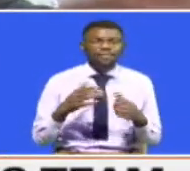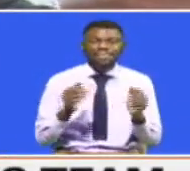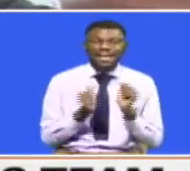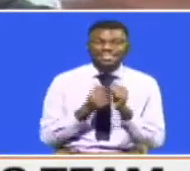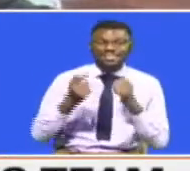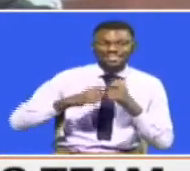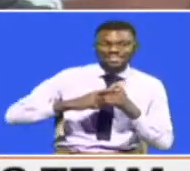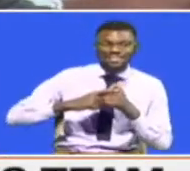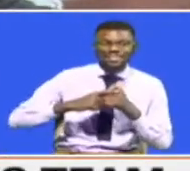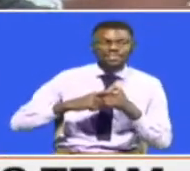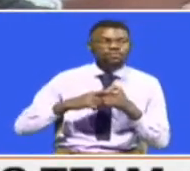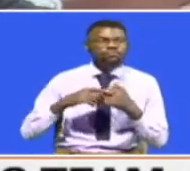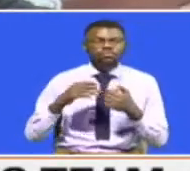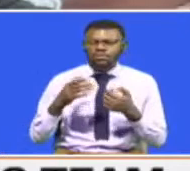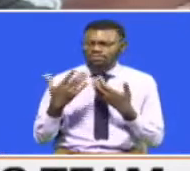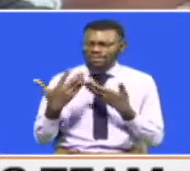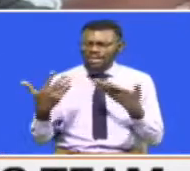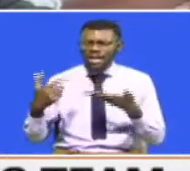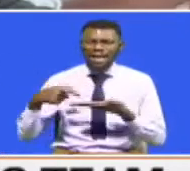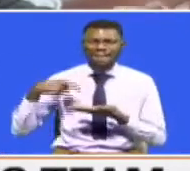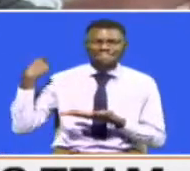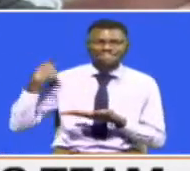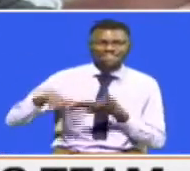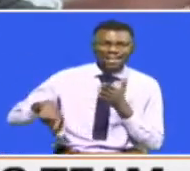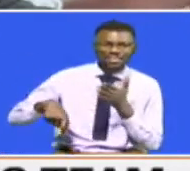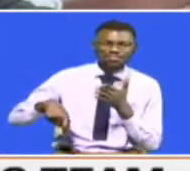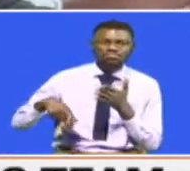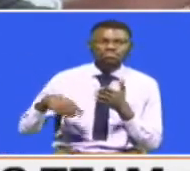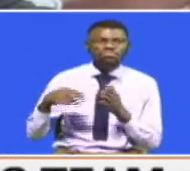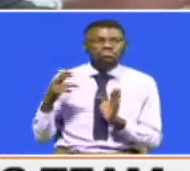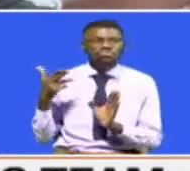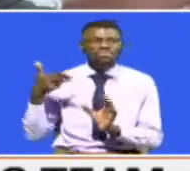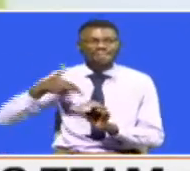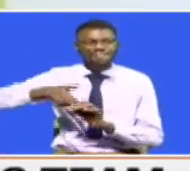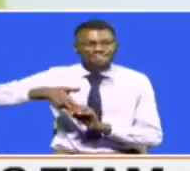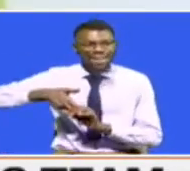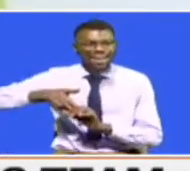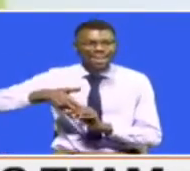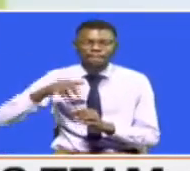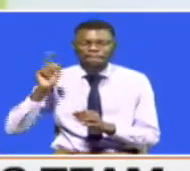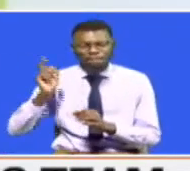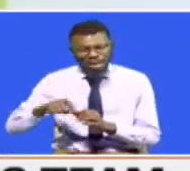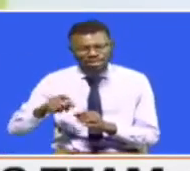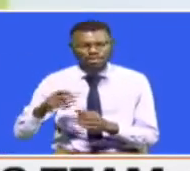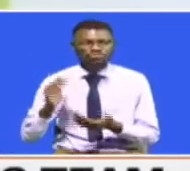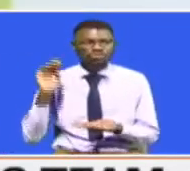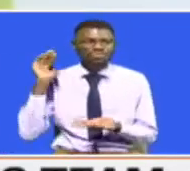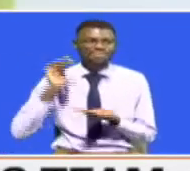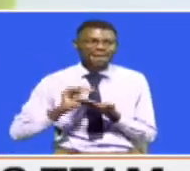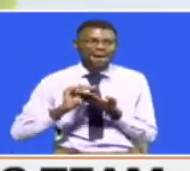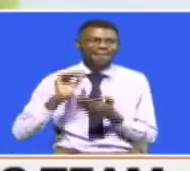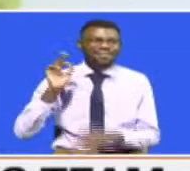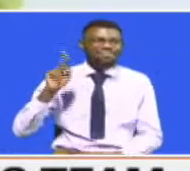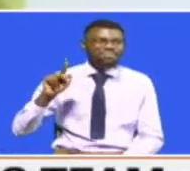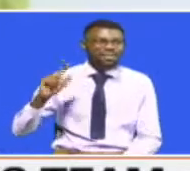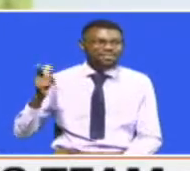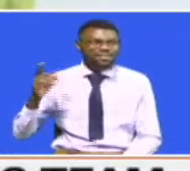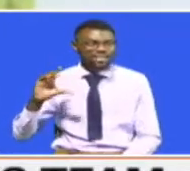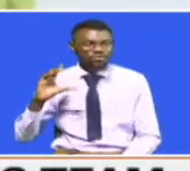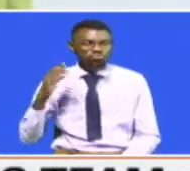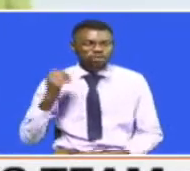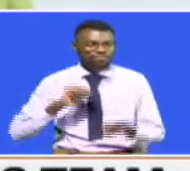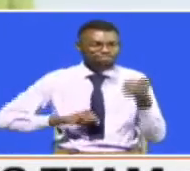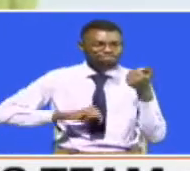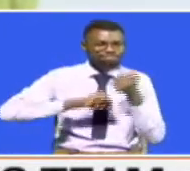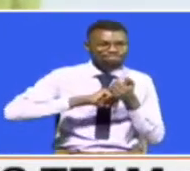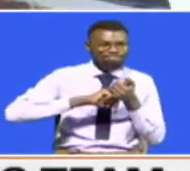16 taxable items on fuel and fuel products. PPLC has also supported the views of the Azimio La Umoja